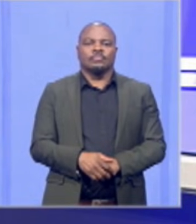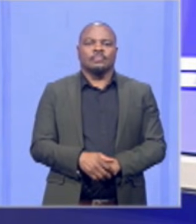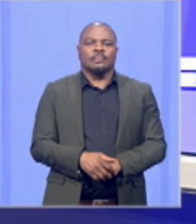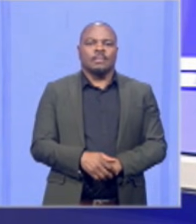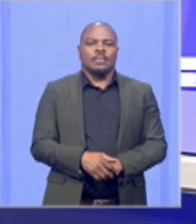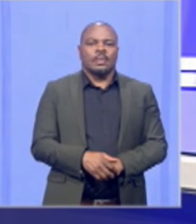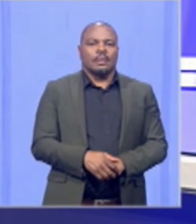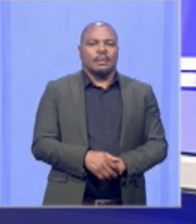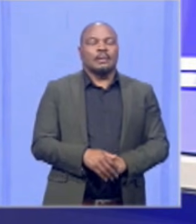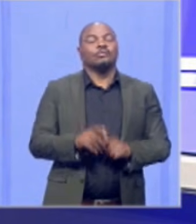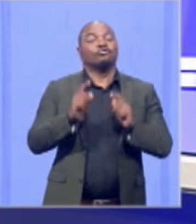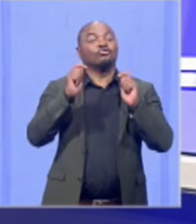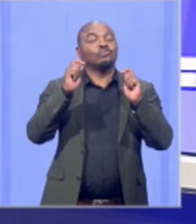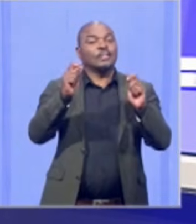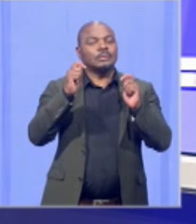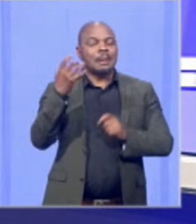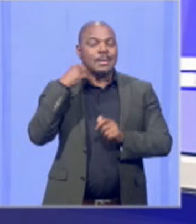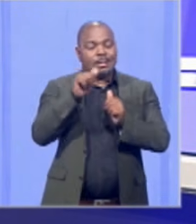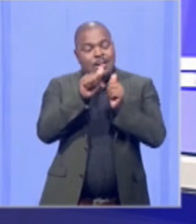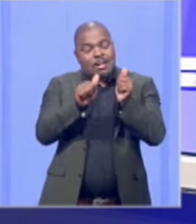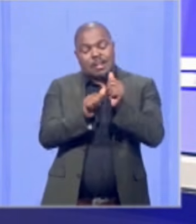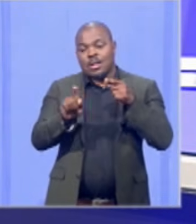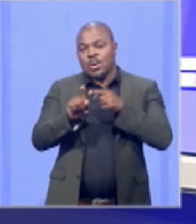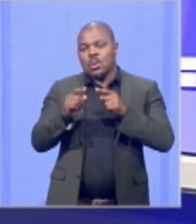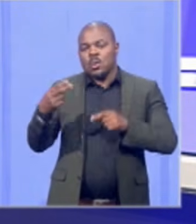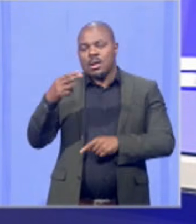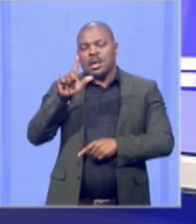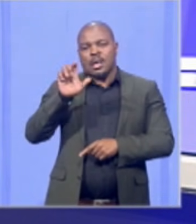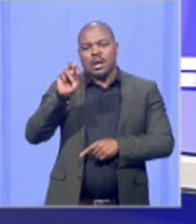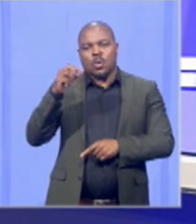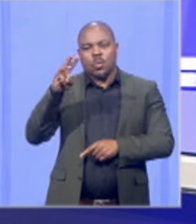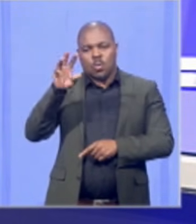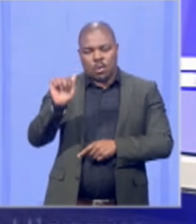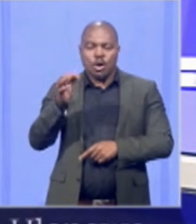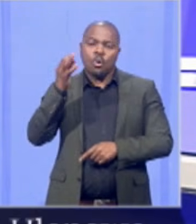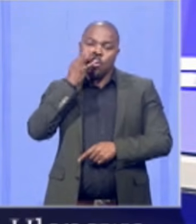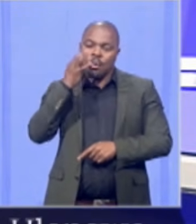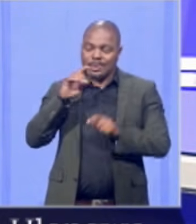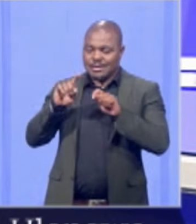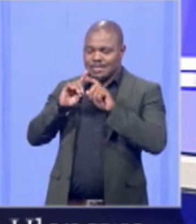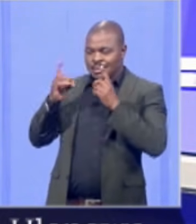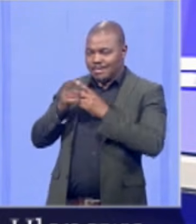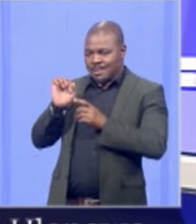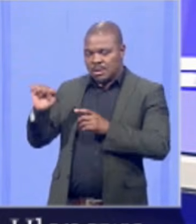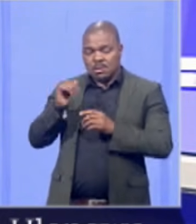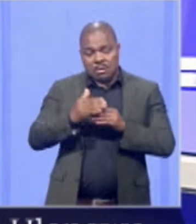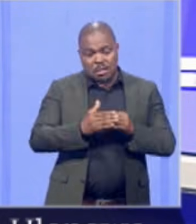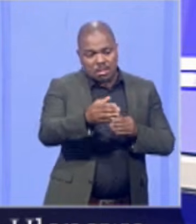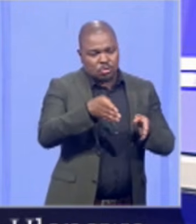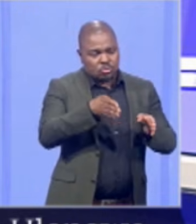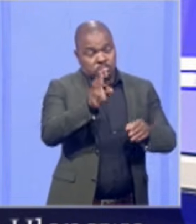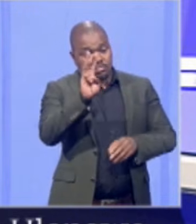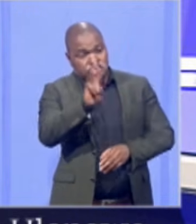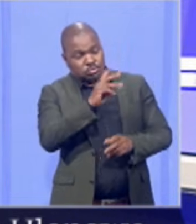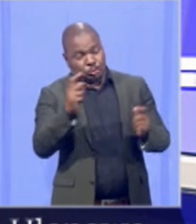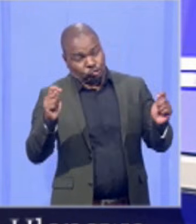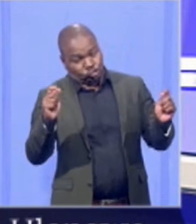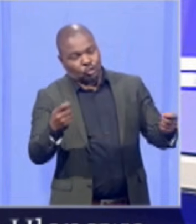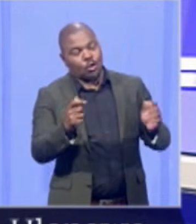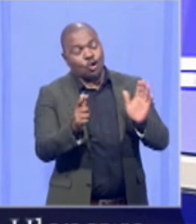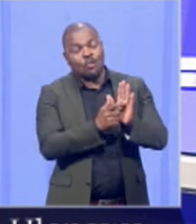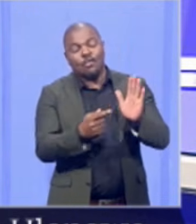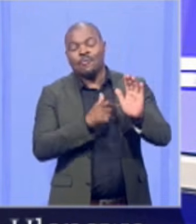Motlatsa tona ya dipalangwa Mkhuleko Hlengwa a re lefapha le tlile go gagamatsa letsogo mo ditseleng kgolo go rala naga. Seno